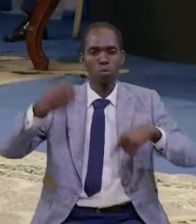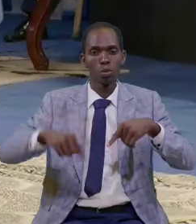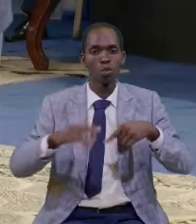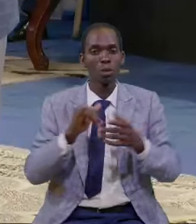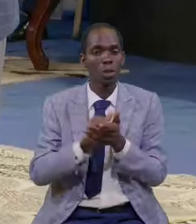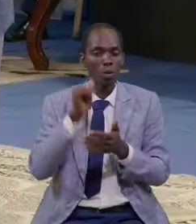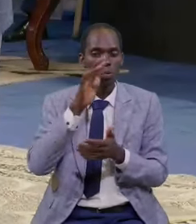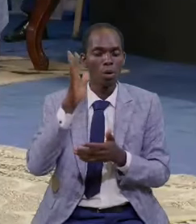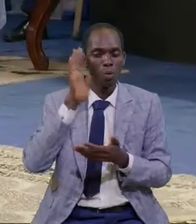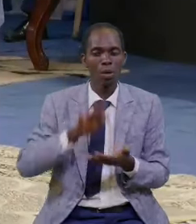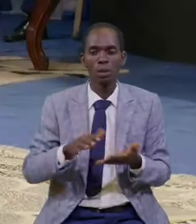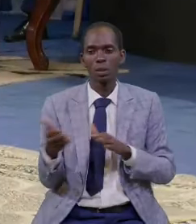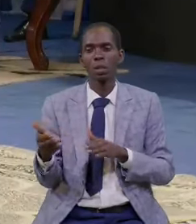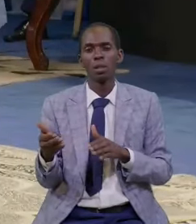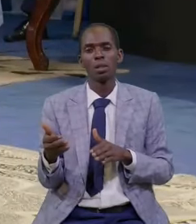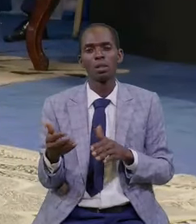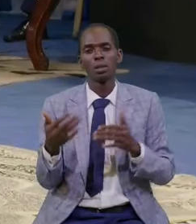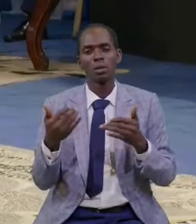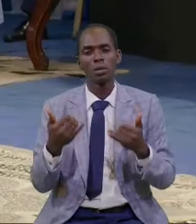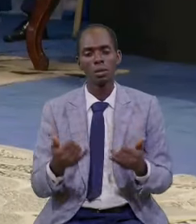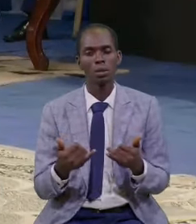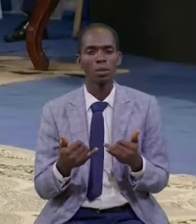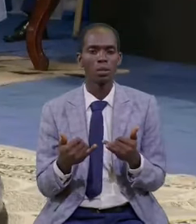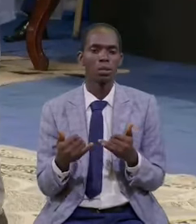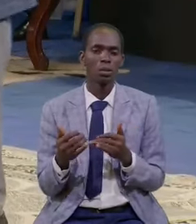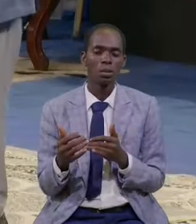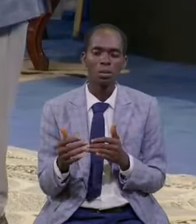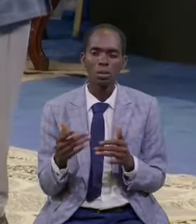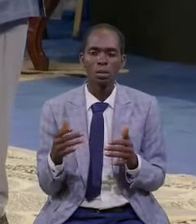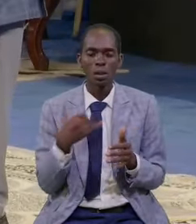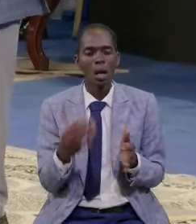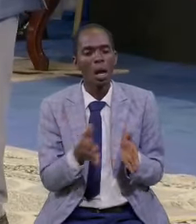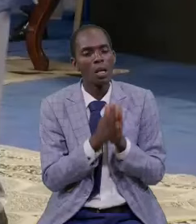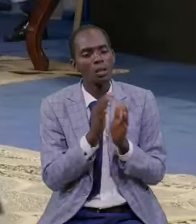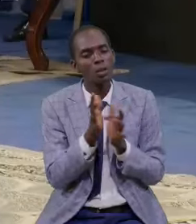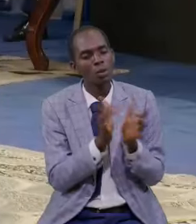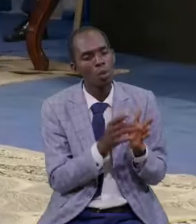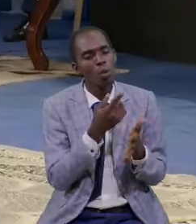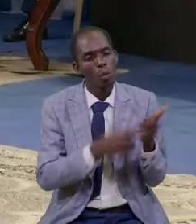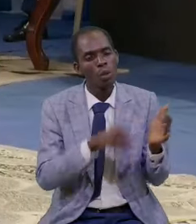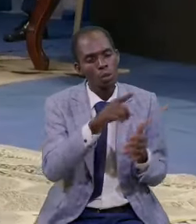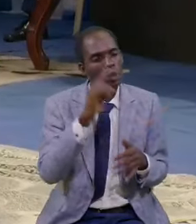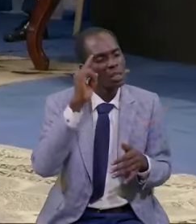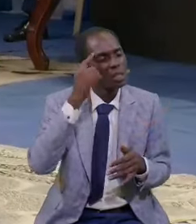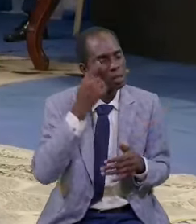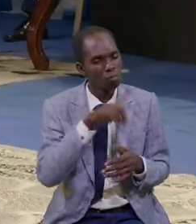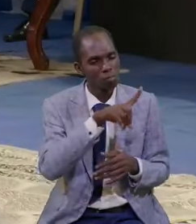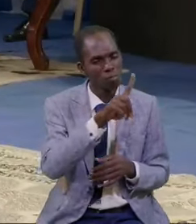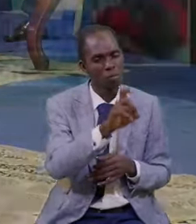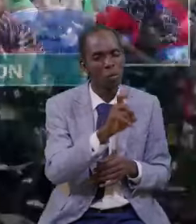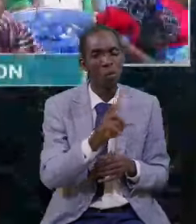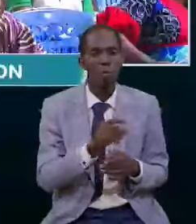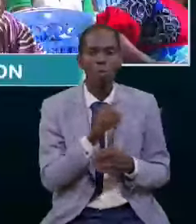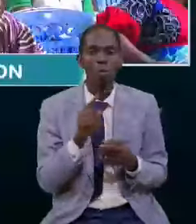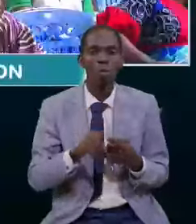said, what do you say? When you have guilt, condemnation,